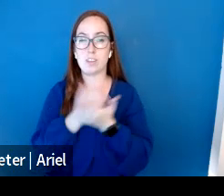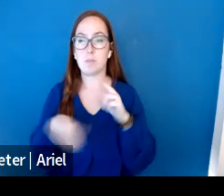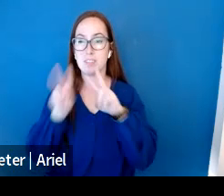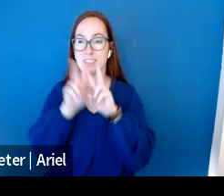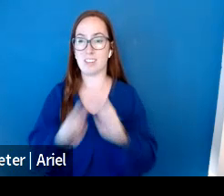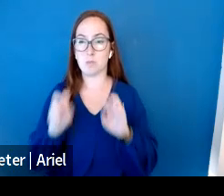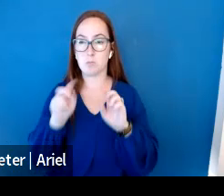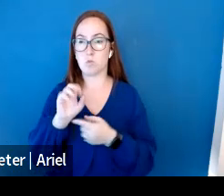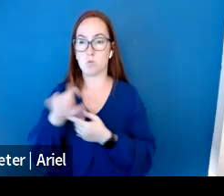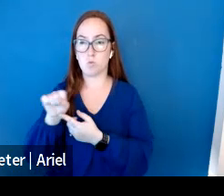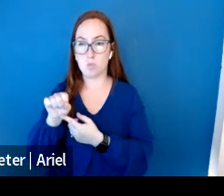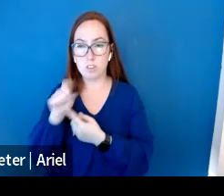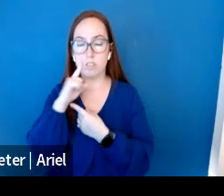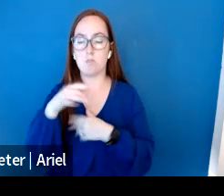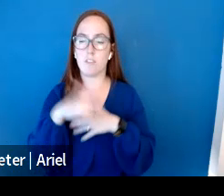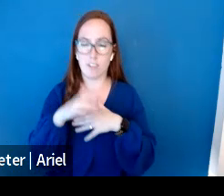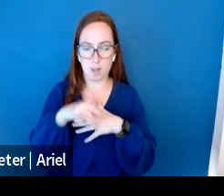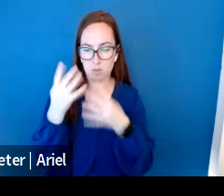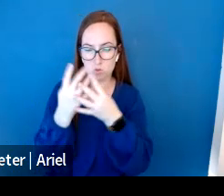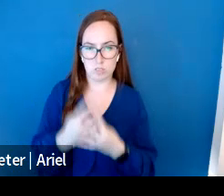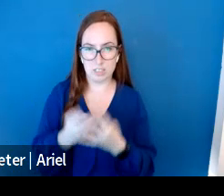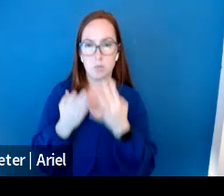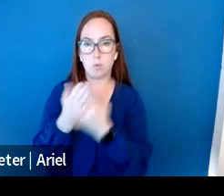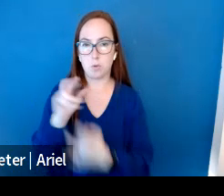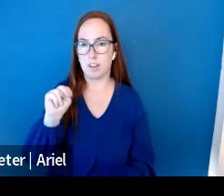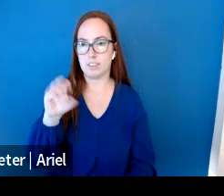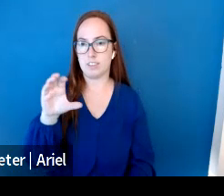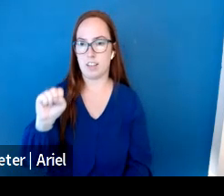for screening process through NCS Pearson.